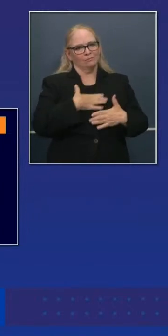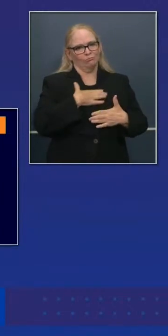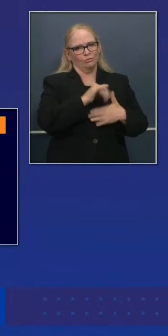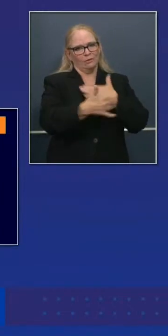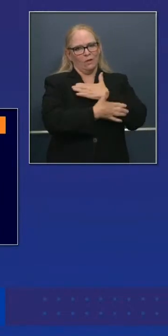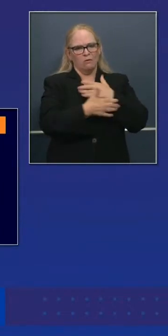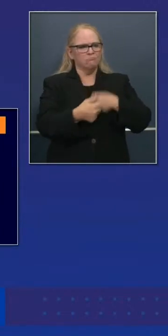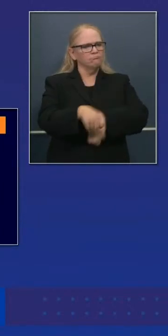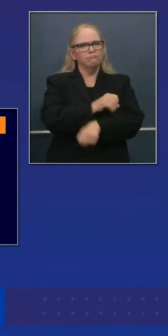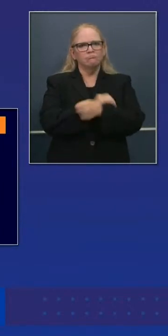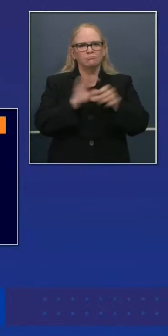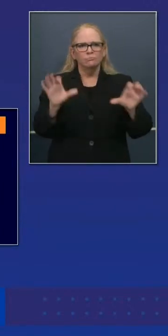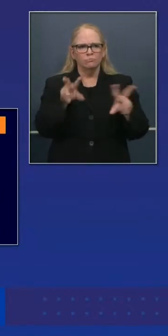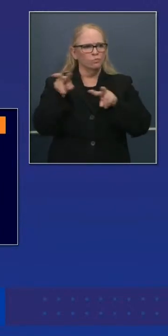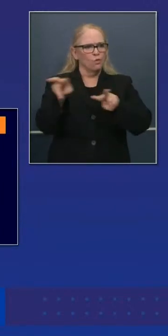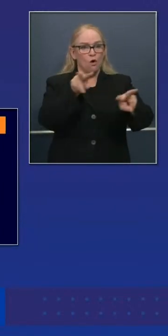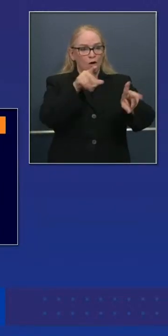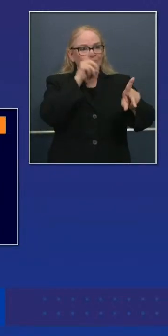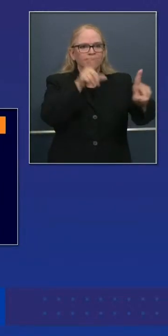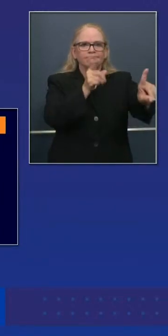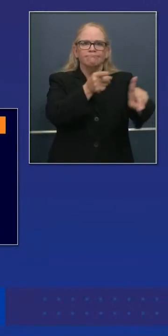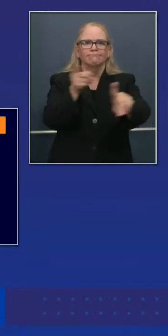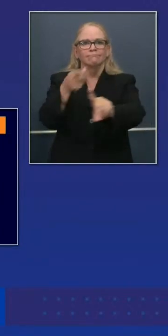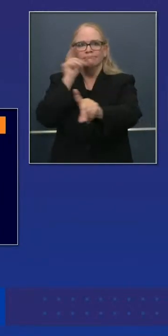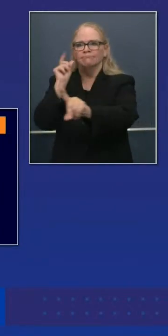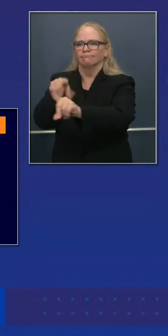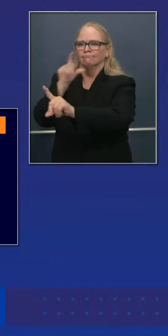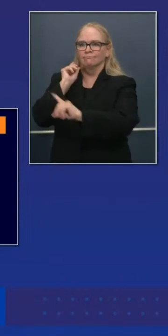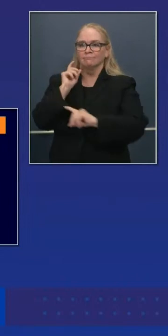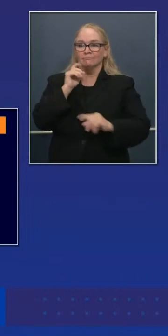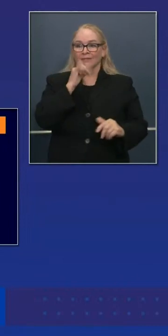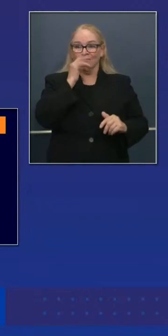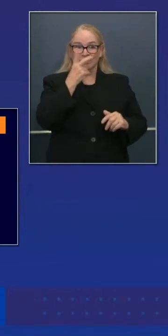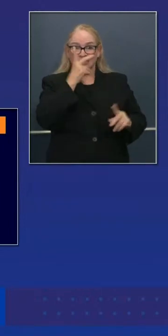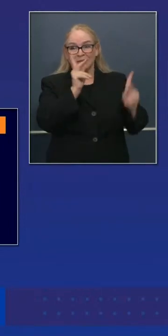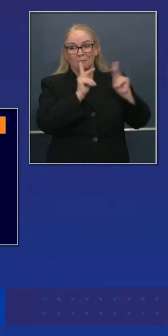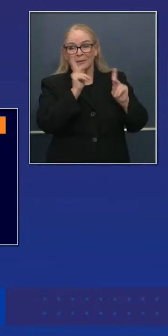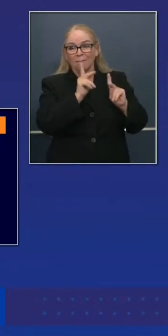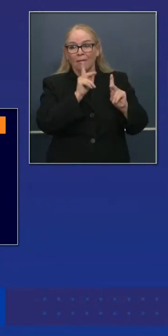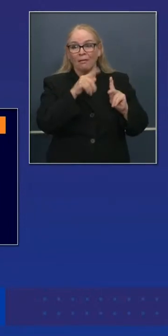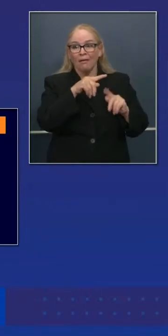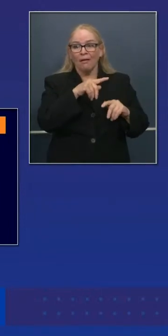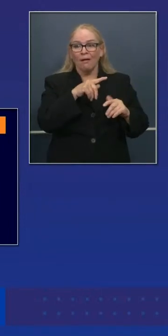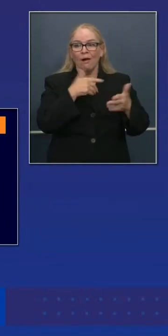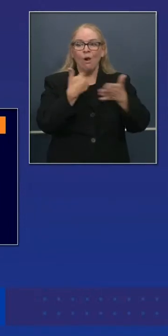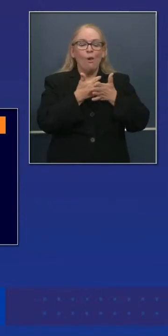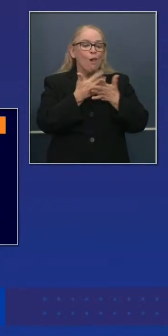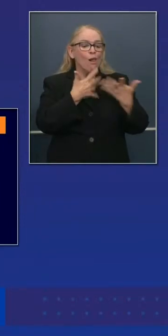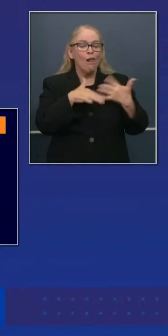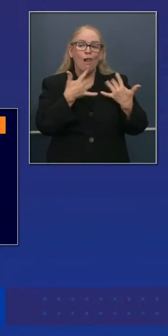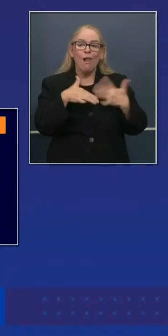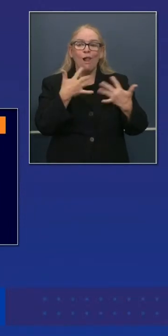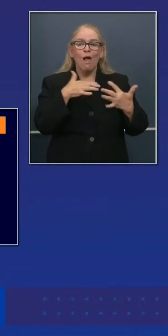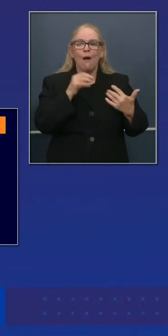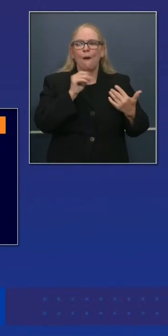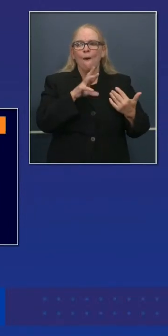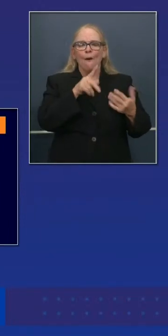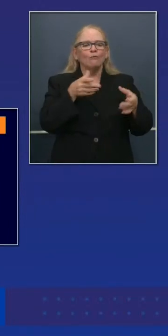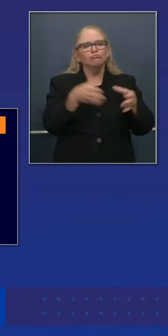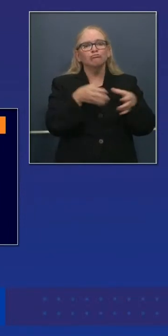you go out and you see folks out there that are not socially distanced, that are not in the same household